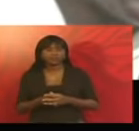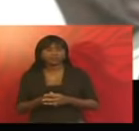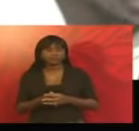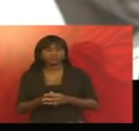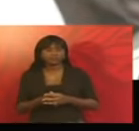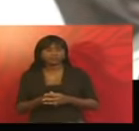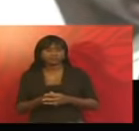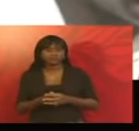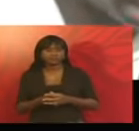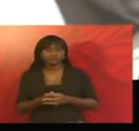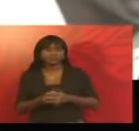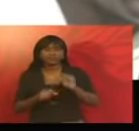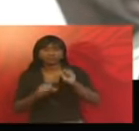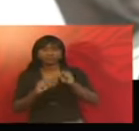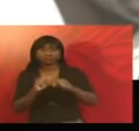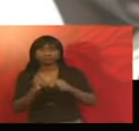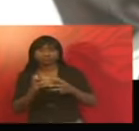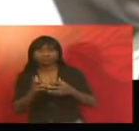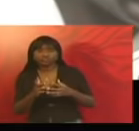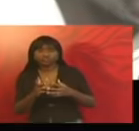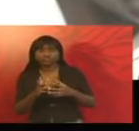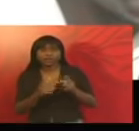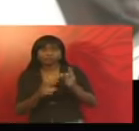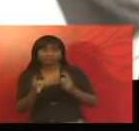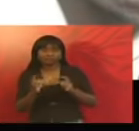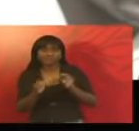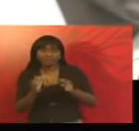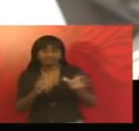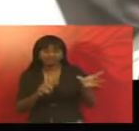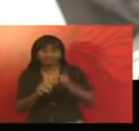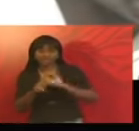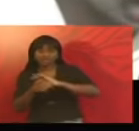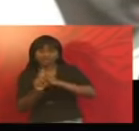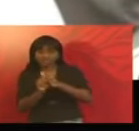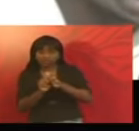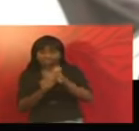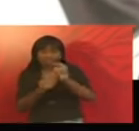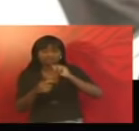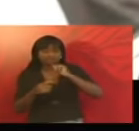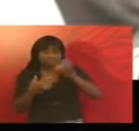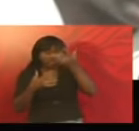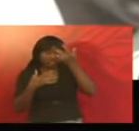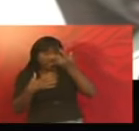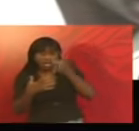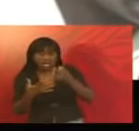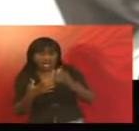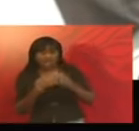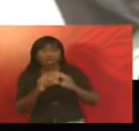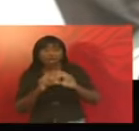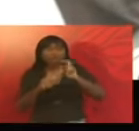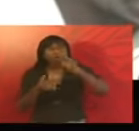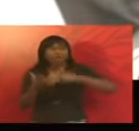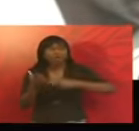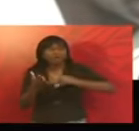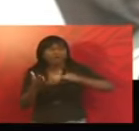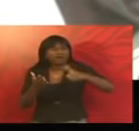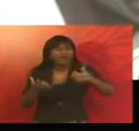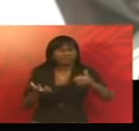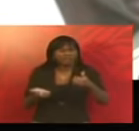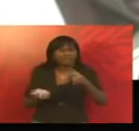being infected or having an adverse outcome from the COVID-19 virus, what other medical